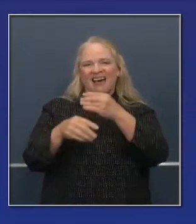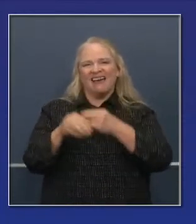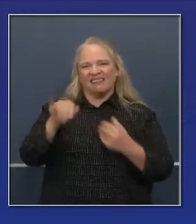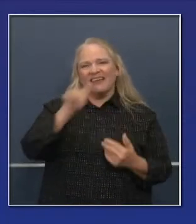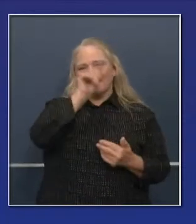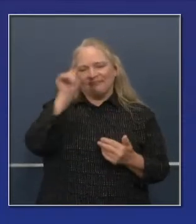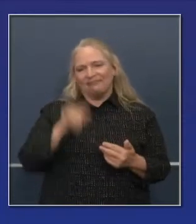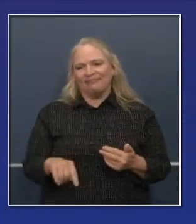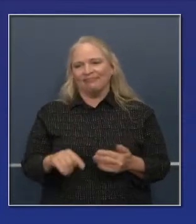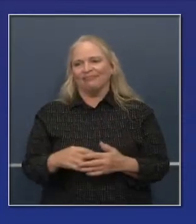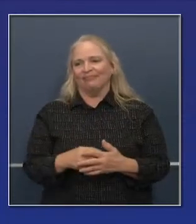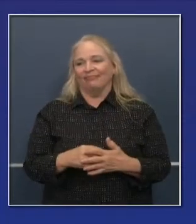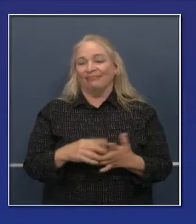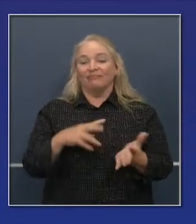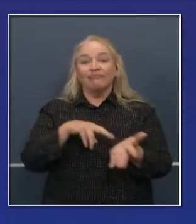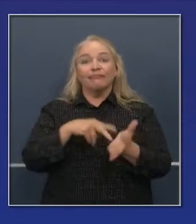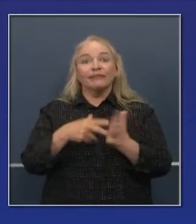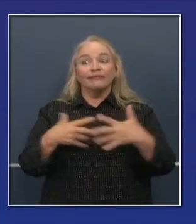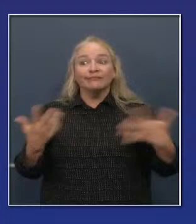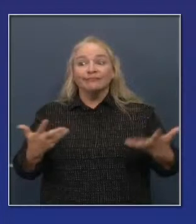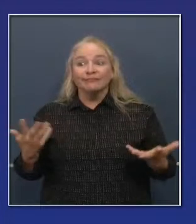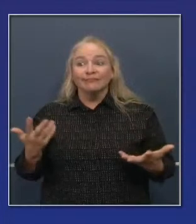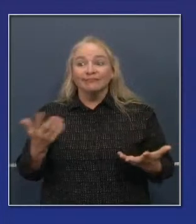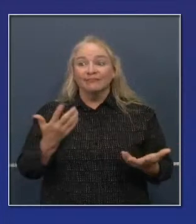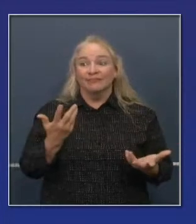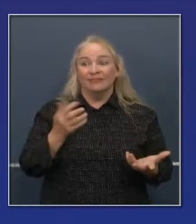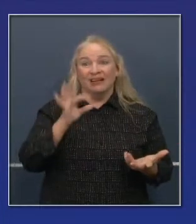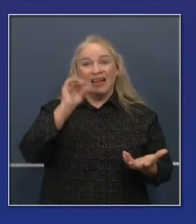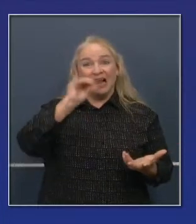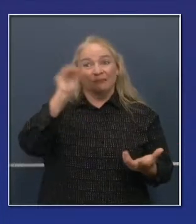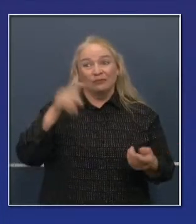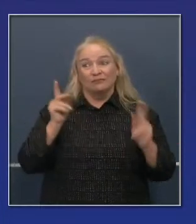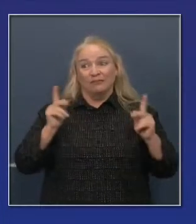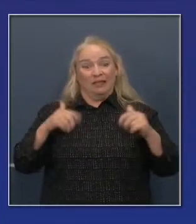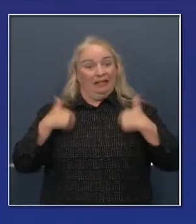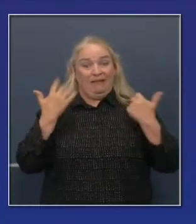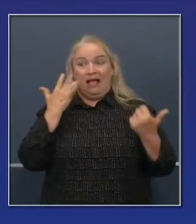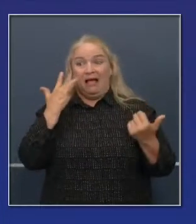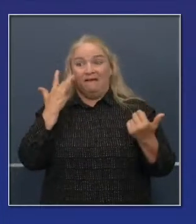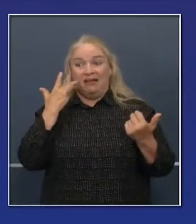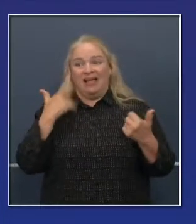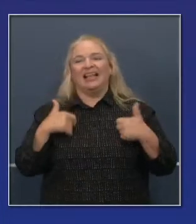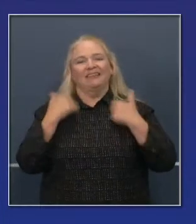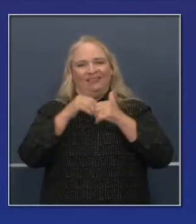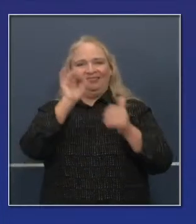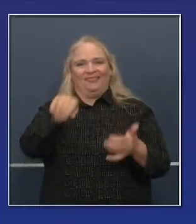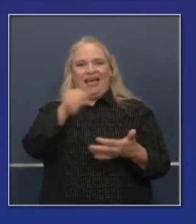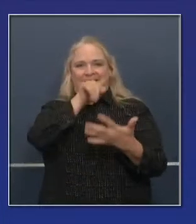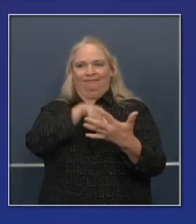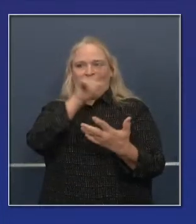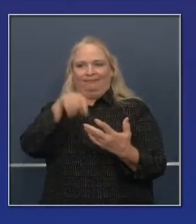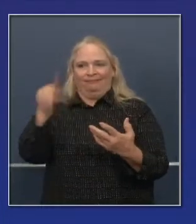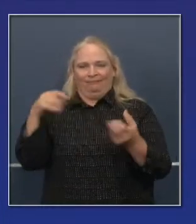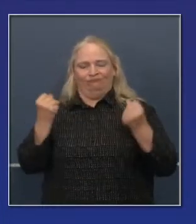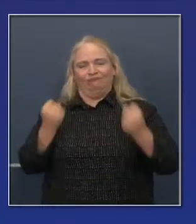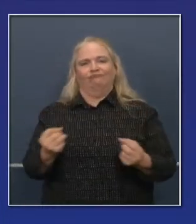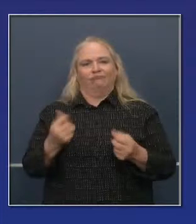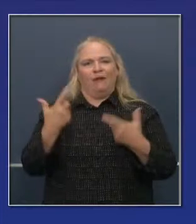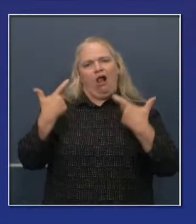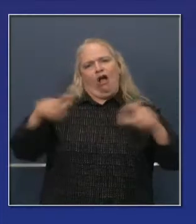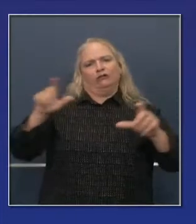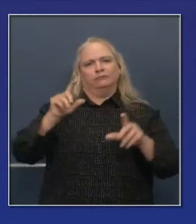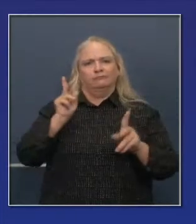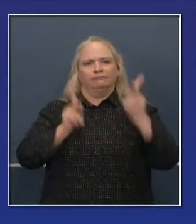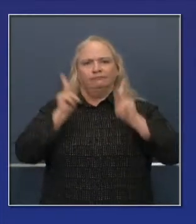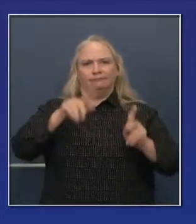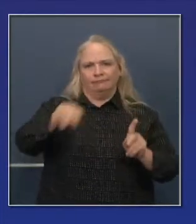80% of the population in the state of California. I made this point very clear many weeks ago when